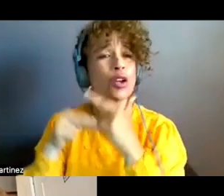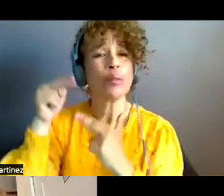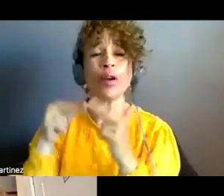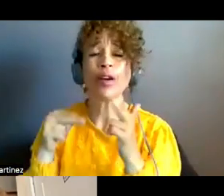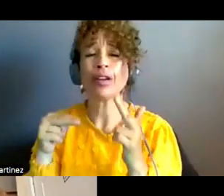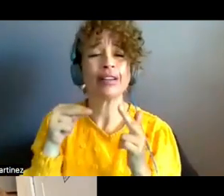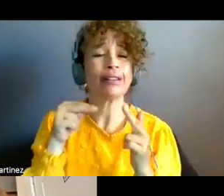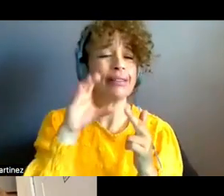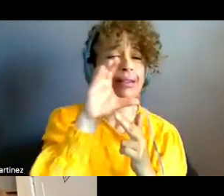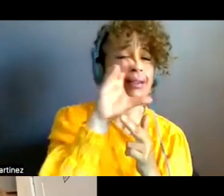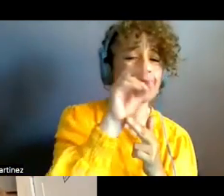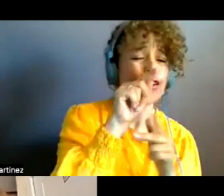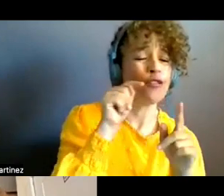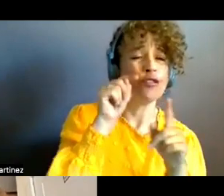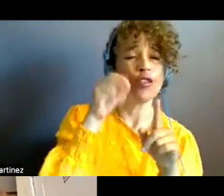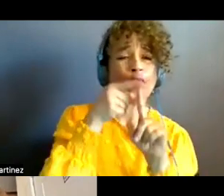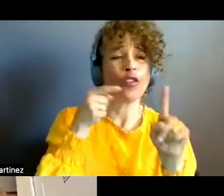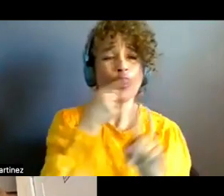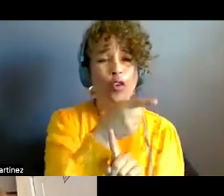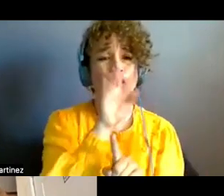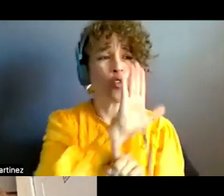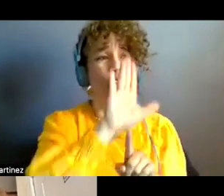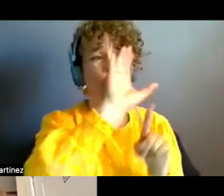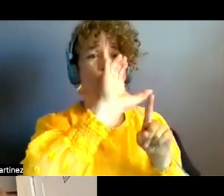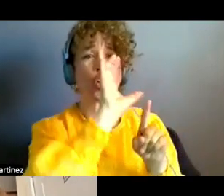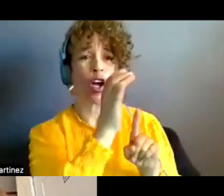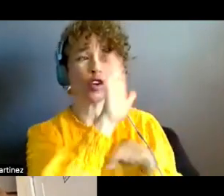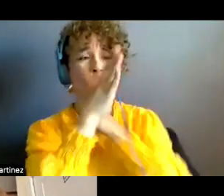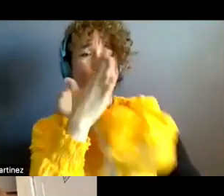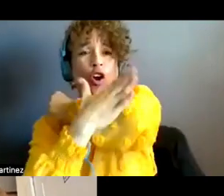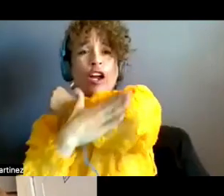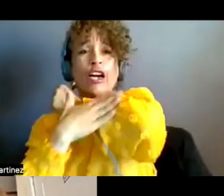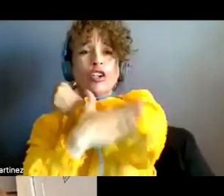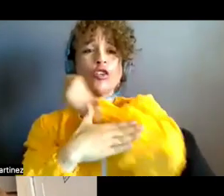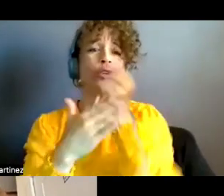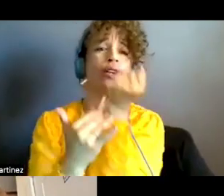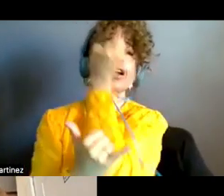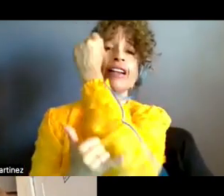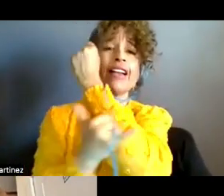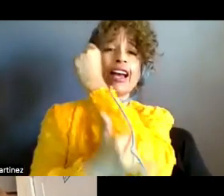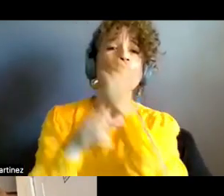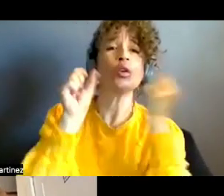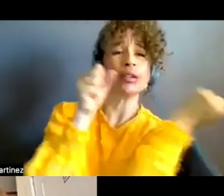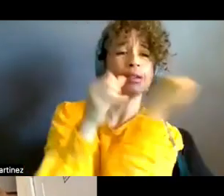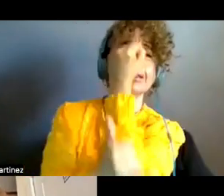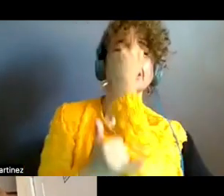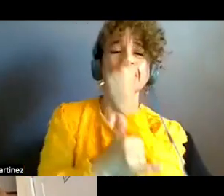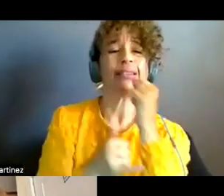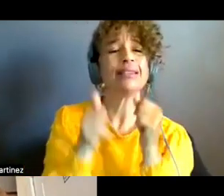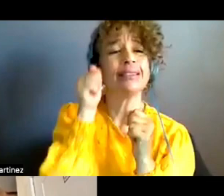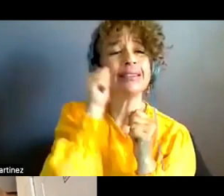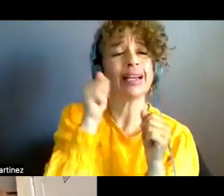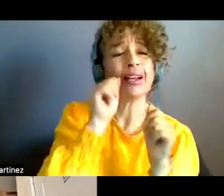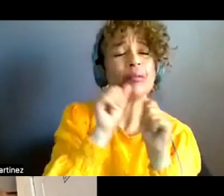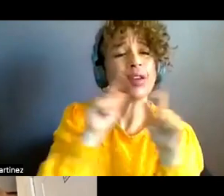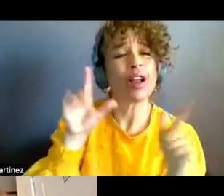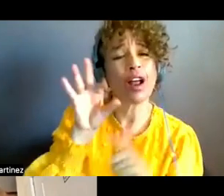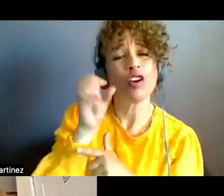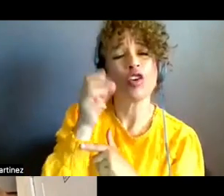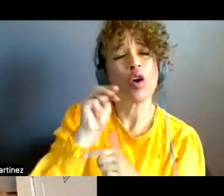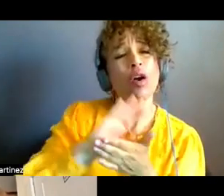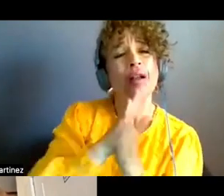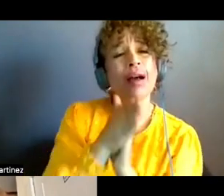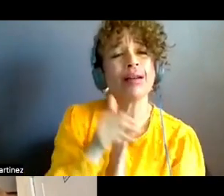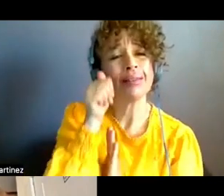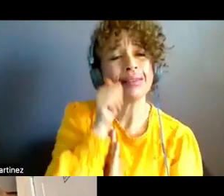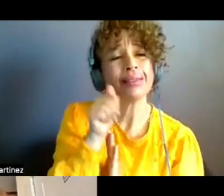that's uniquely from their culture, their country. Yeah. And so this is a common language. The form is a common language.